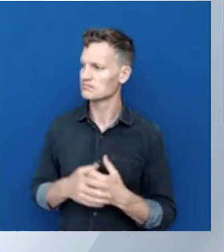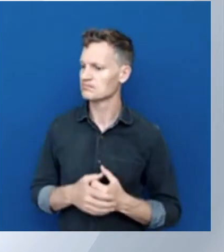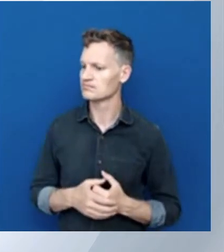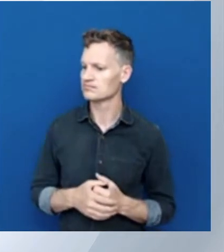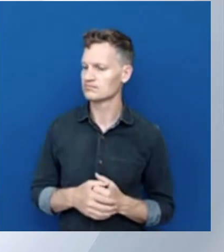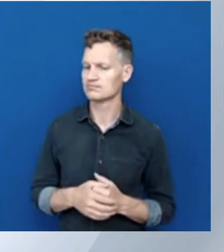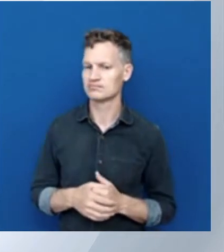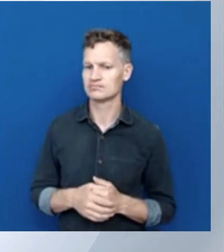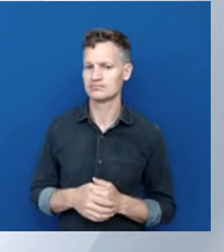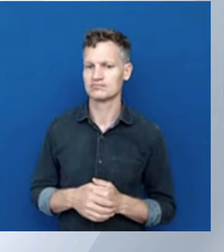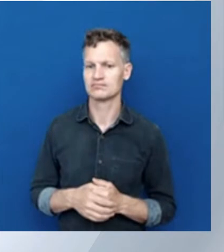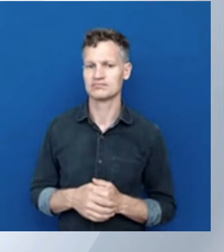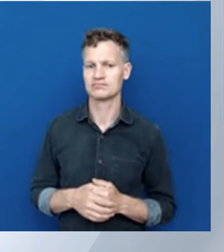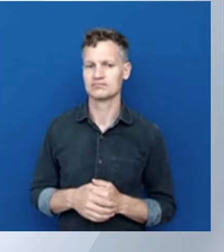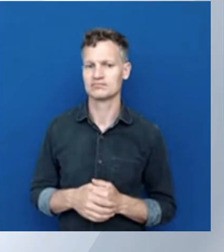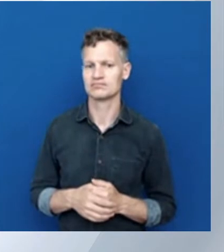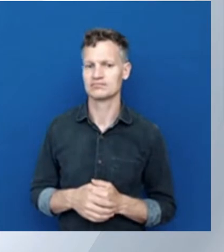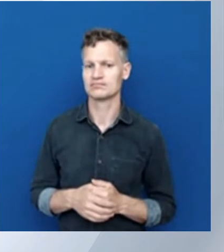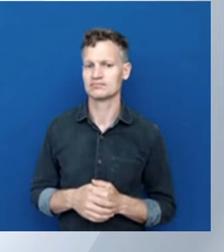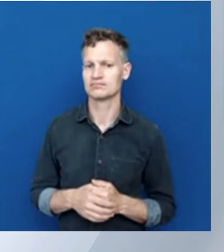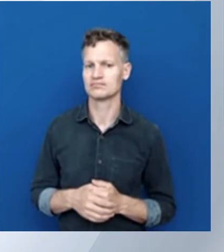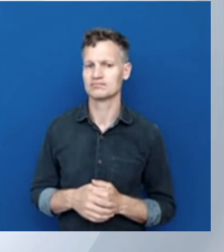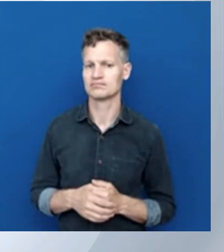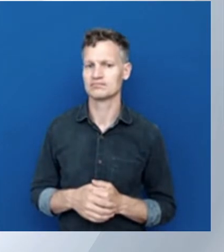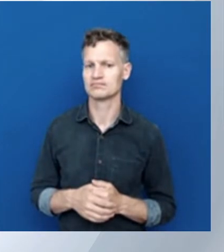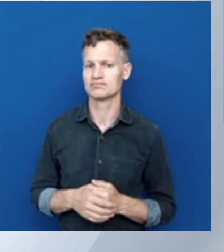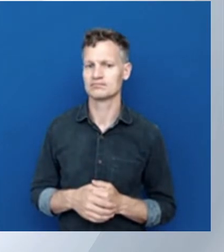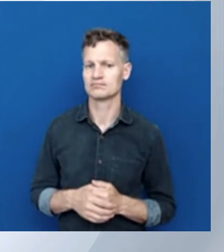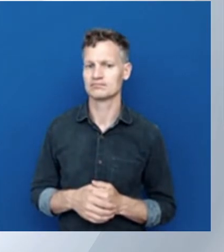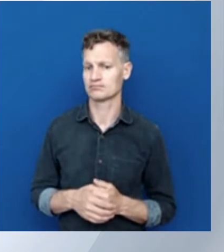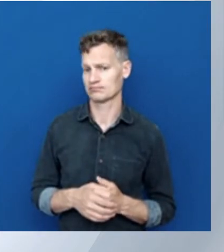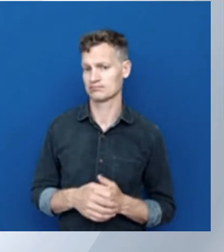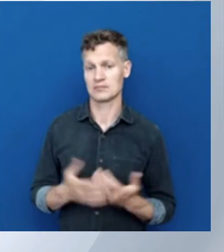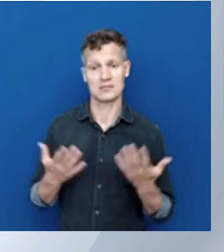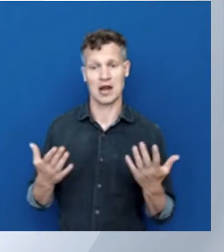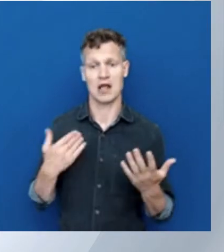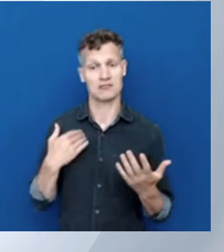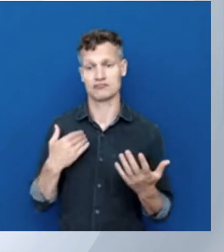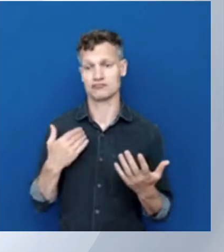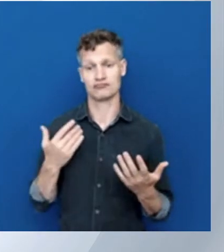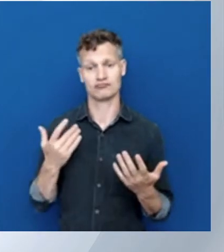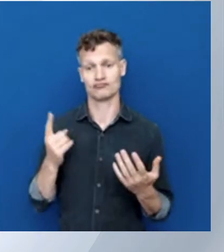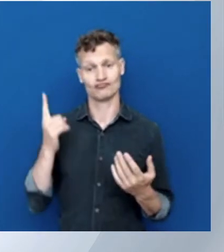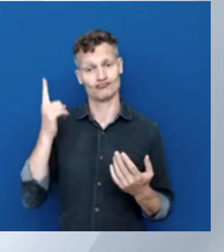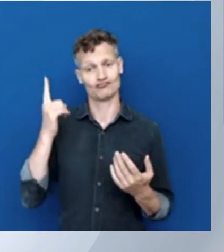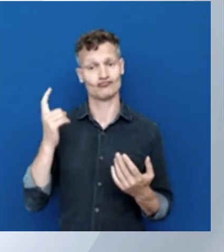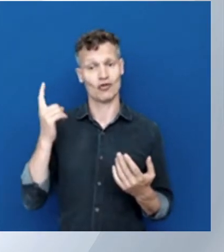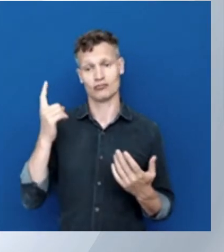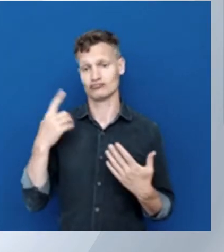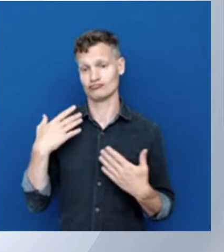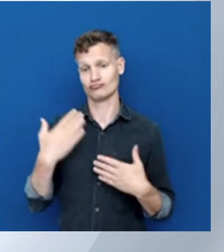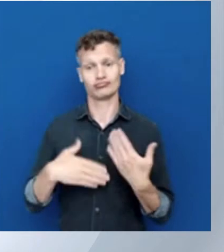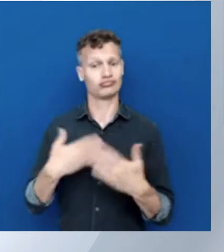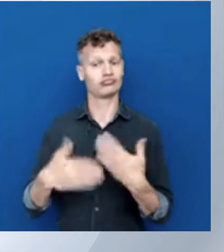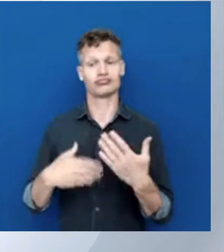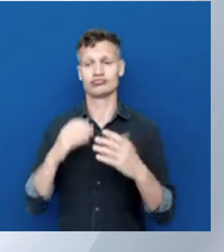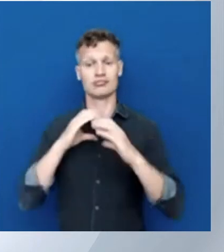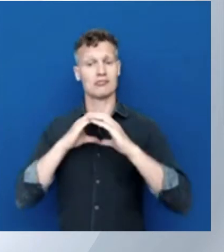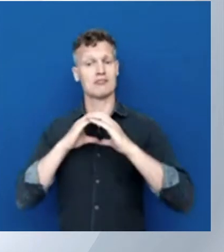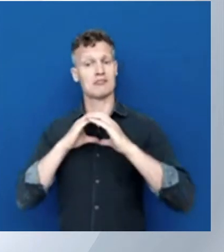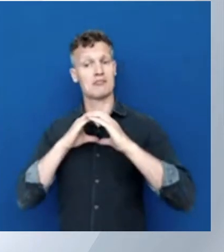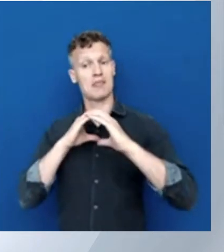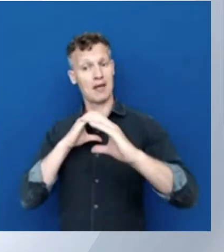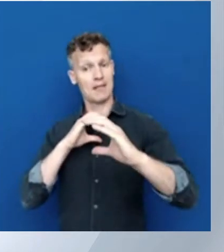YAML already, and then I can go run. Creating your pipeline. It's going to execute it with the